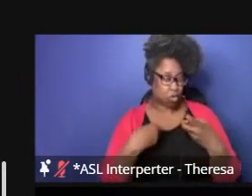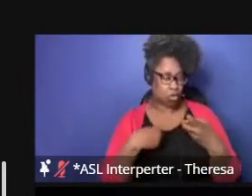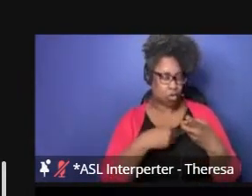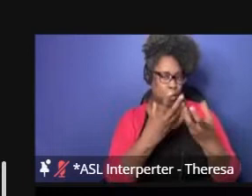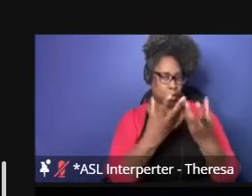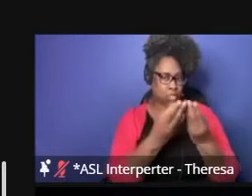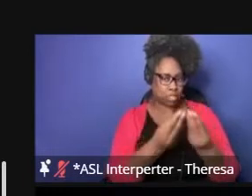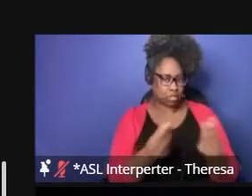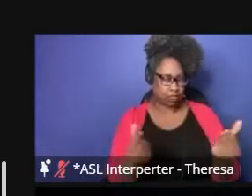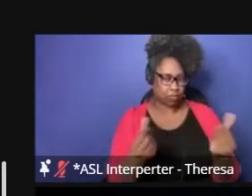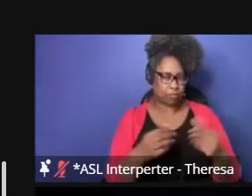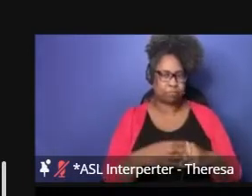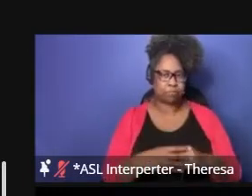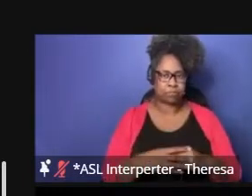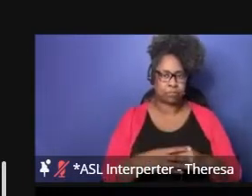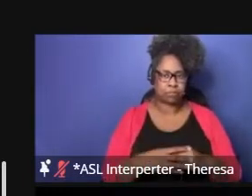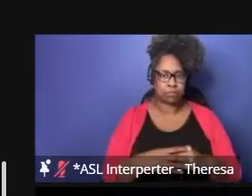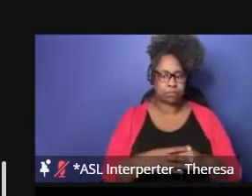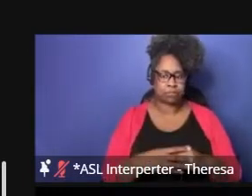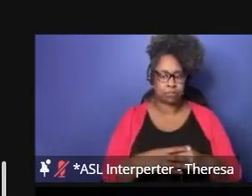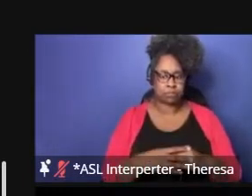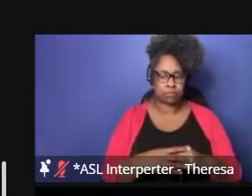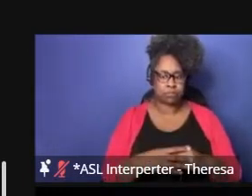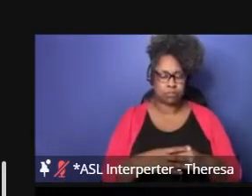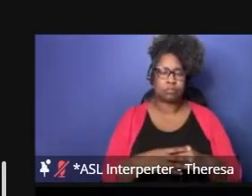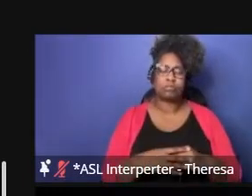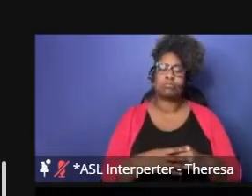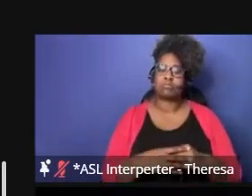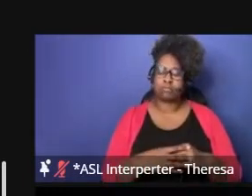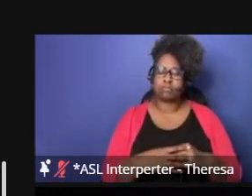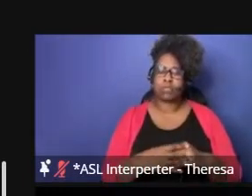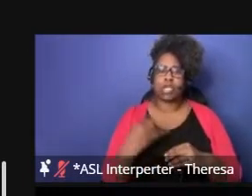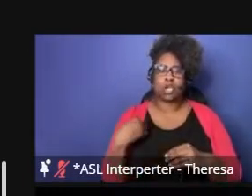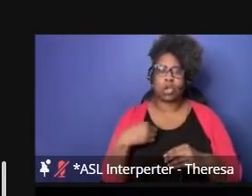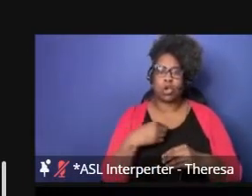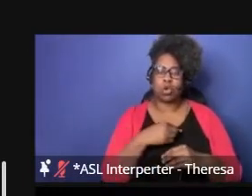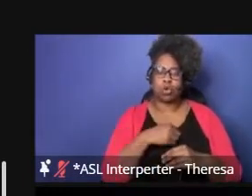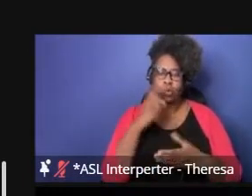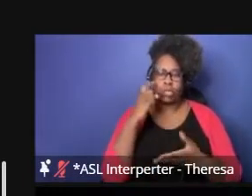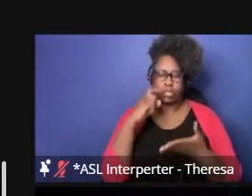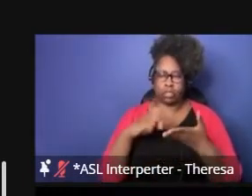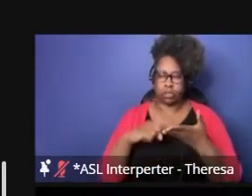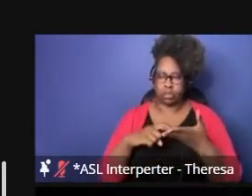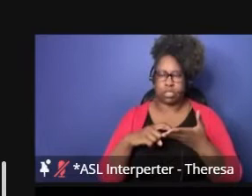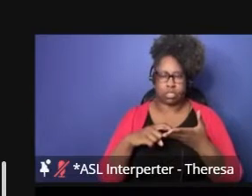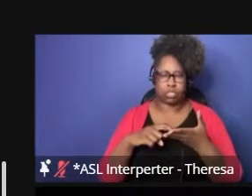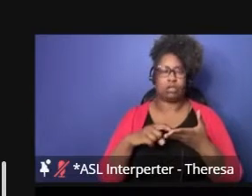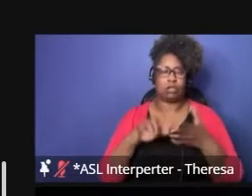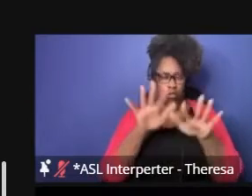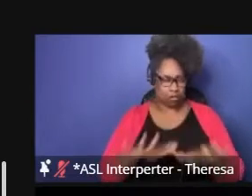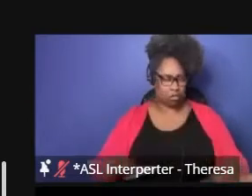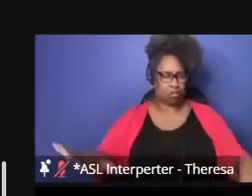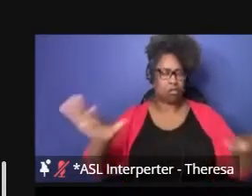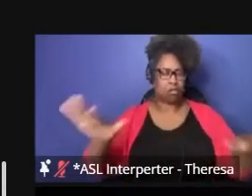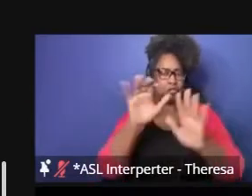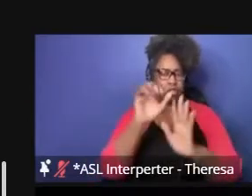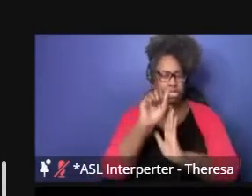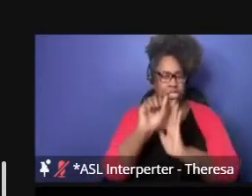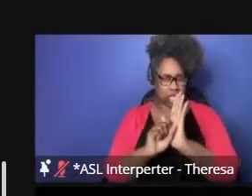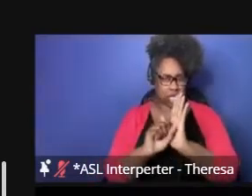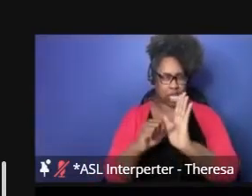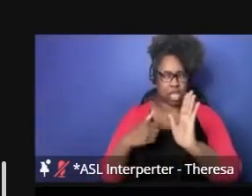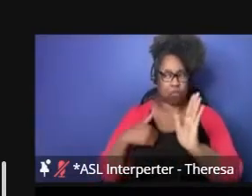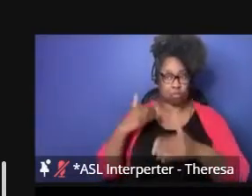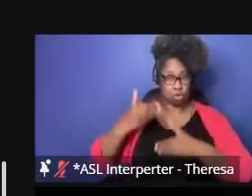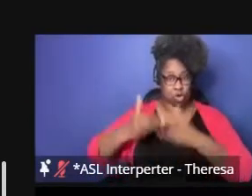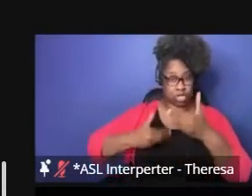we said that there have been processes where we've listened to people across the state, and that local